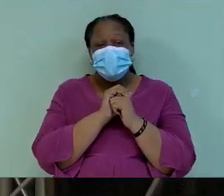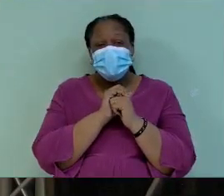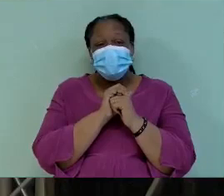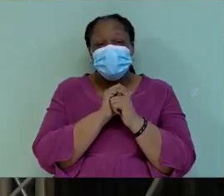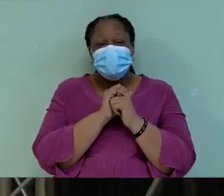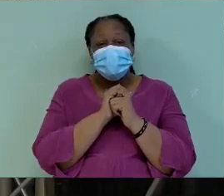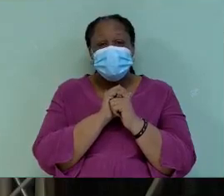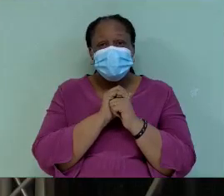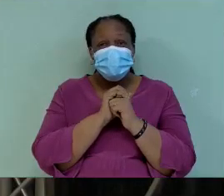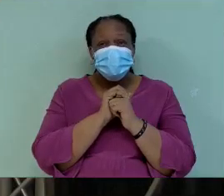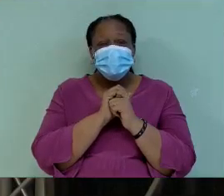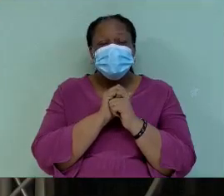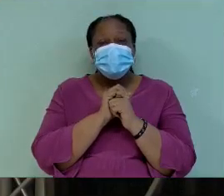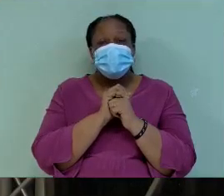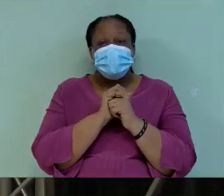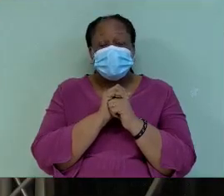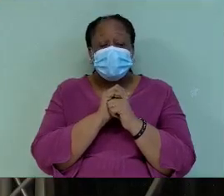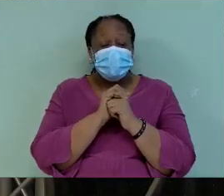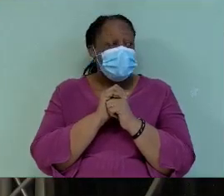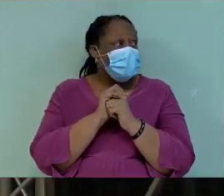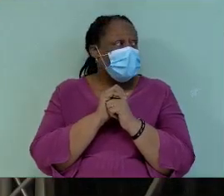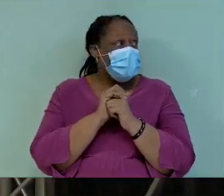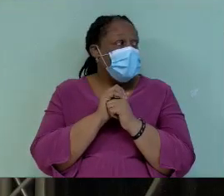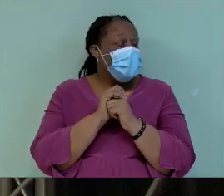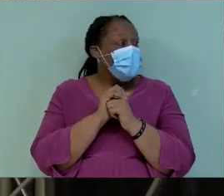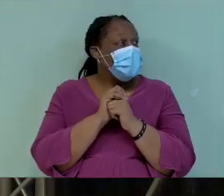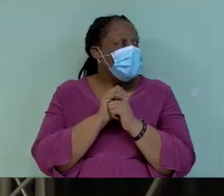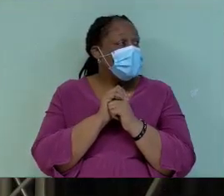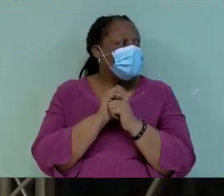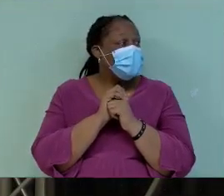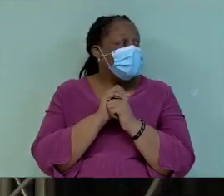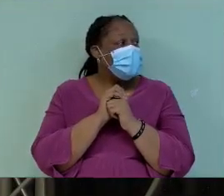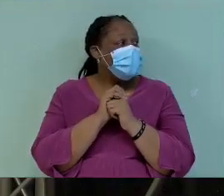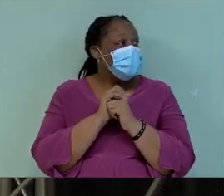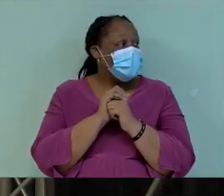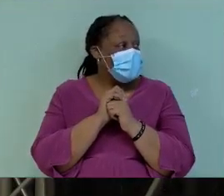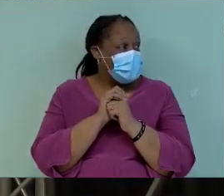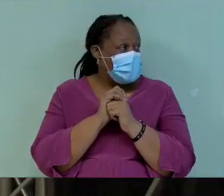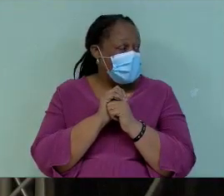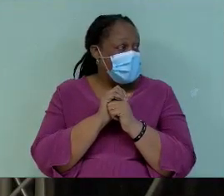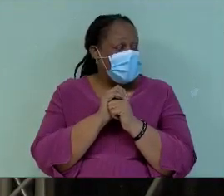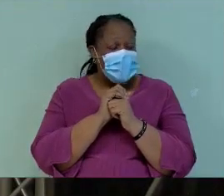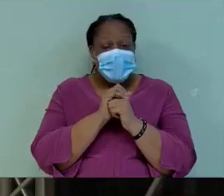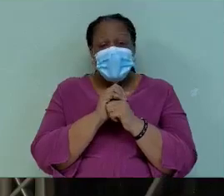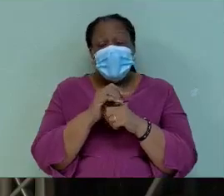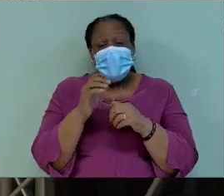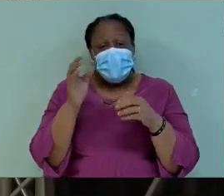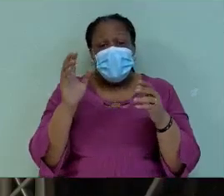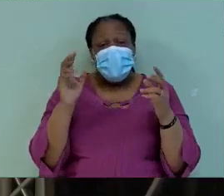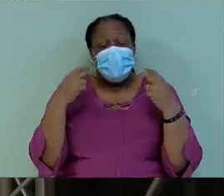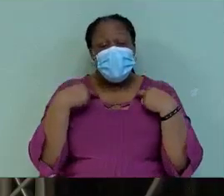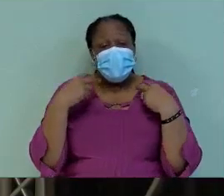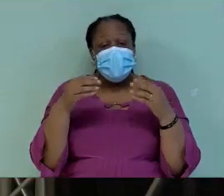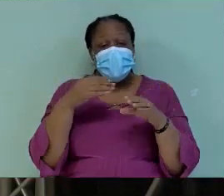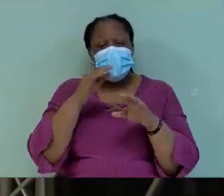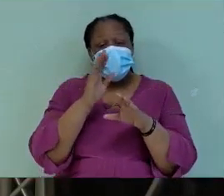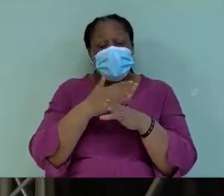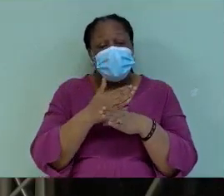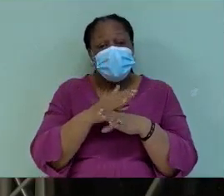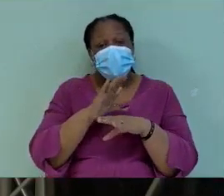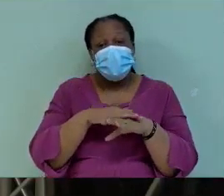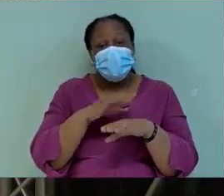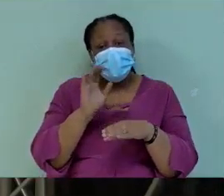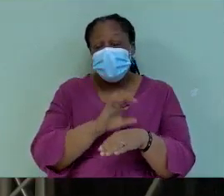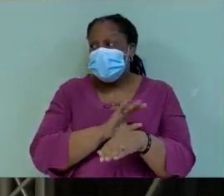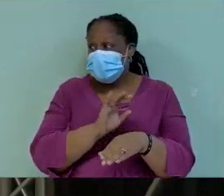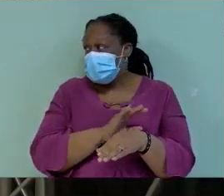by a number of friends, patients, etc., because this article has been shared quite widely on social media and